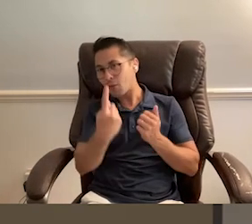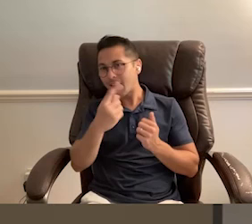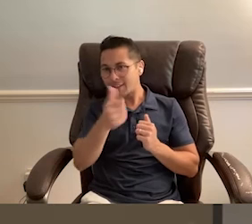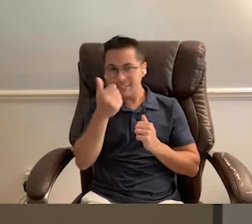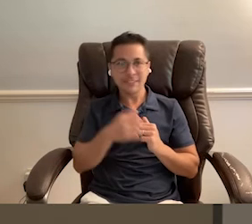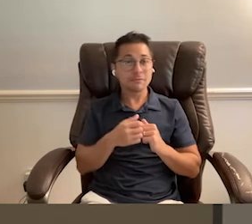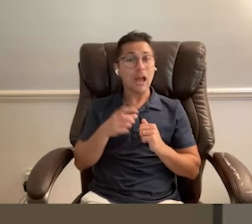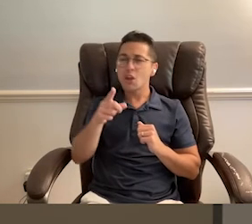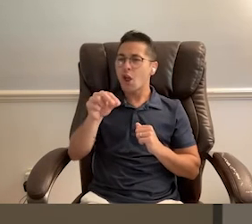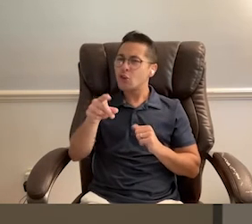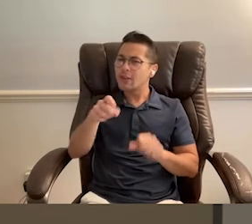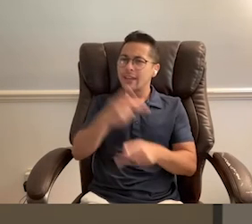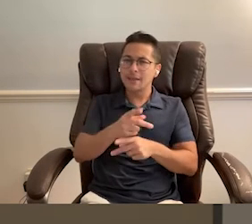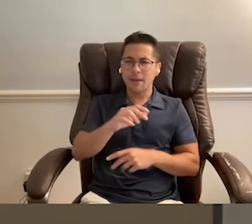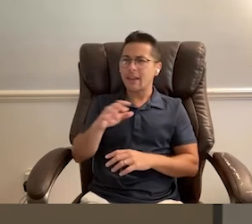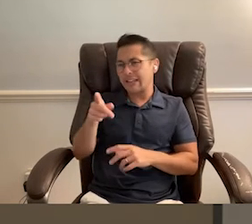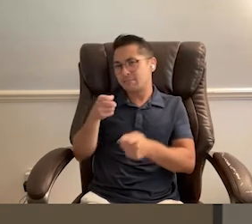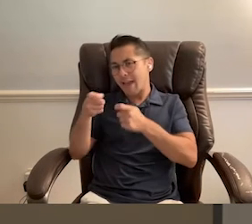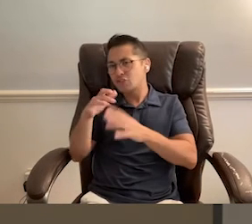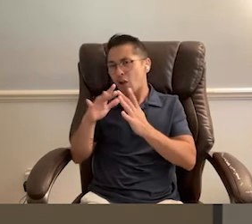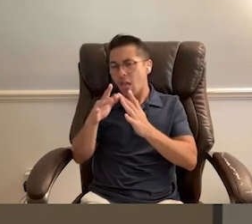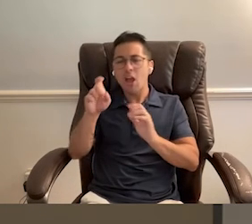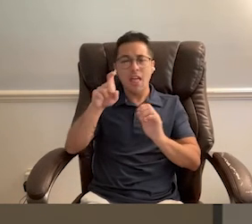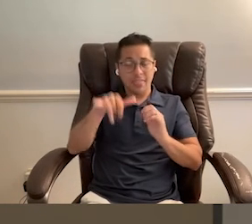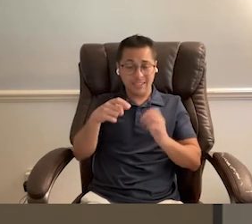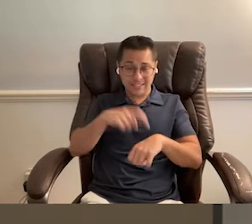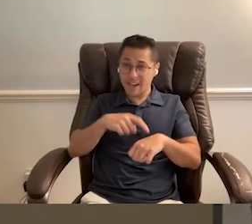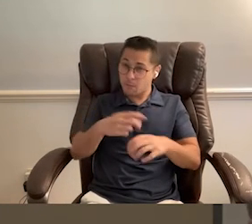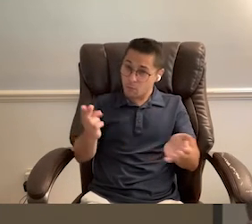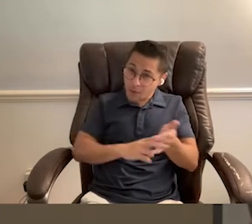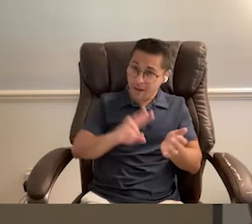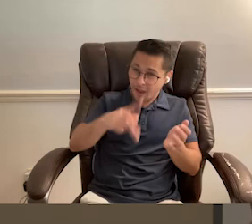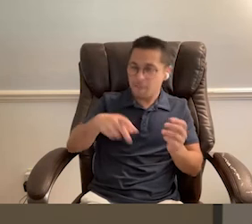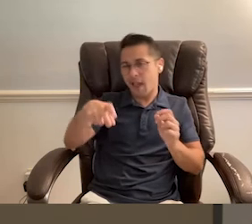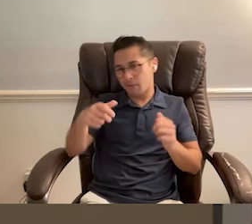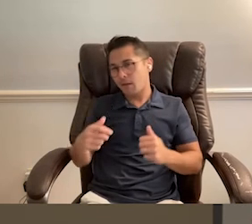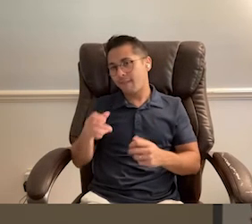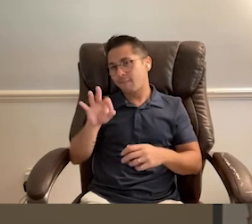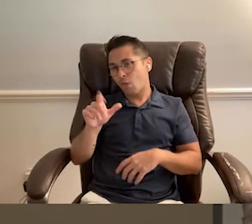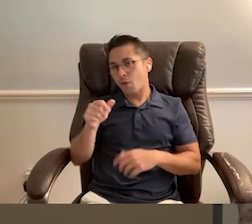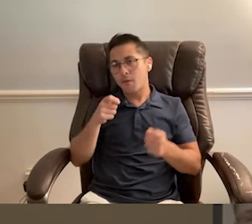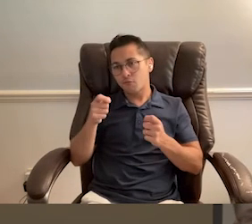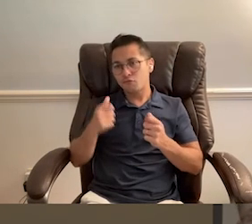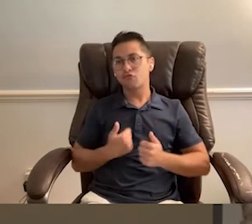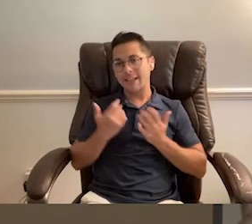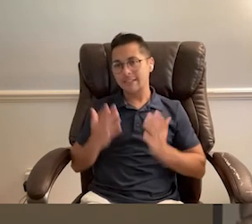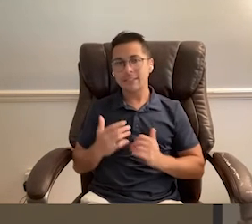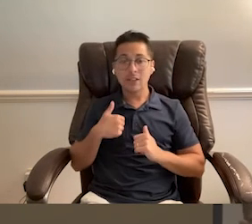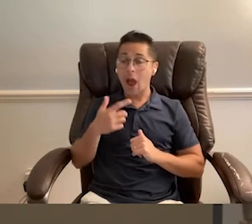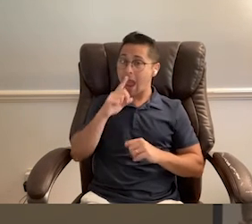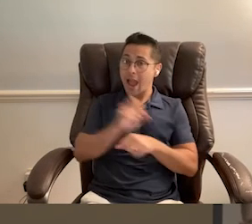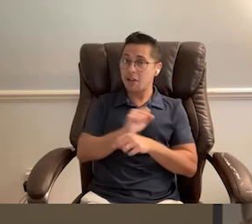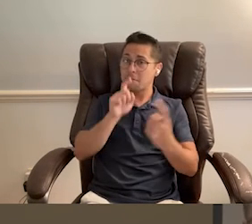managed online. You just have to be a Florida resident at the time you apply. But I do encourage people, if they move out of state. I've actually met the person that launched